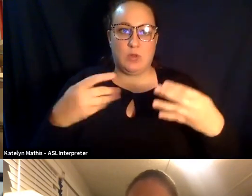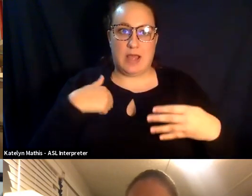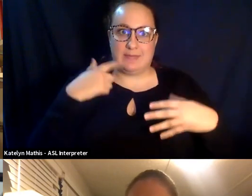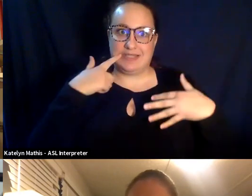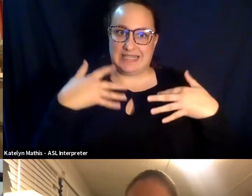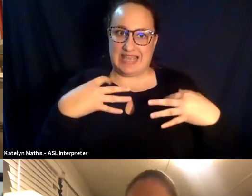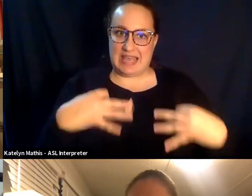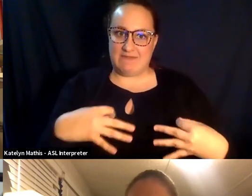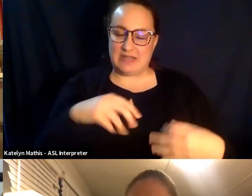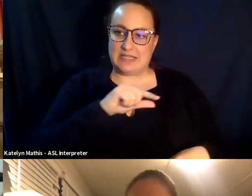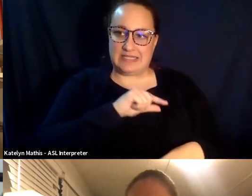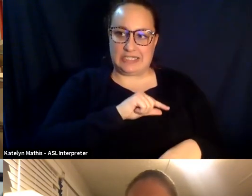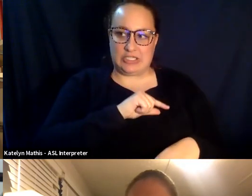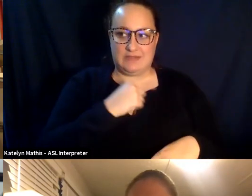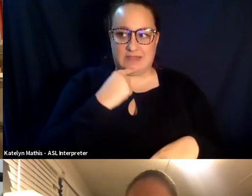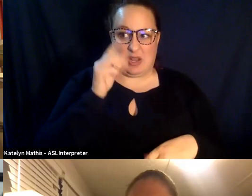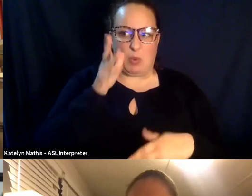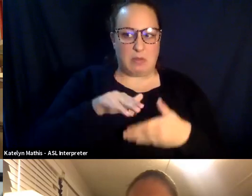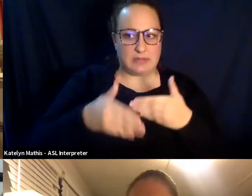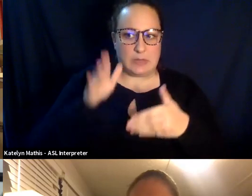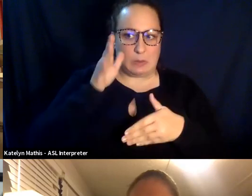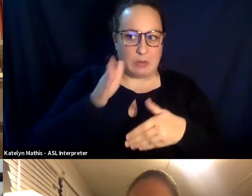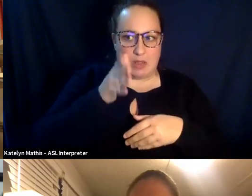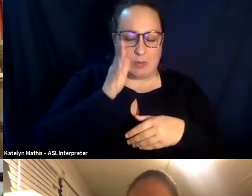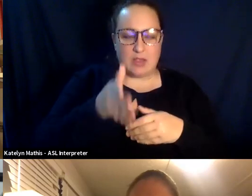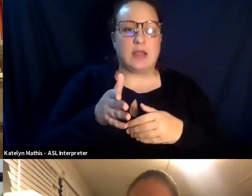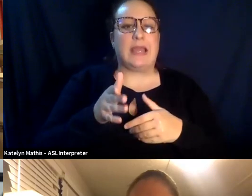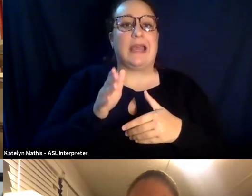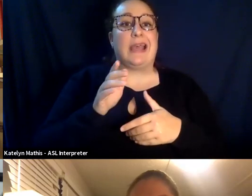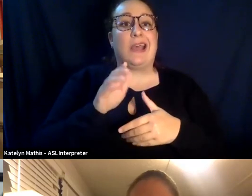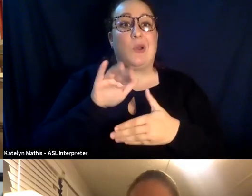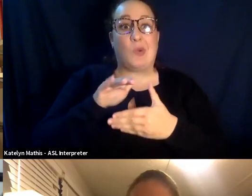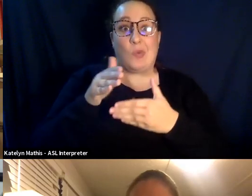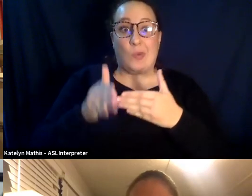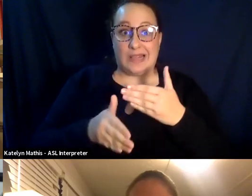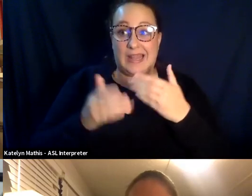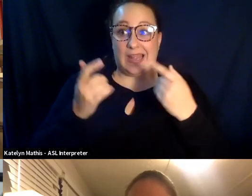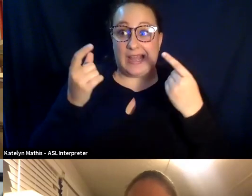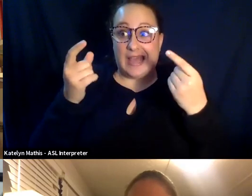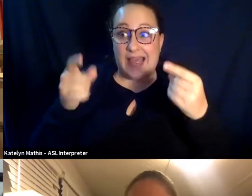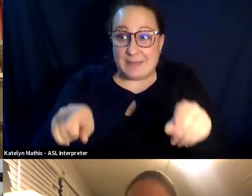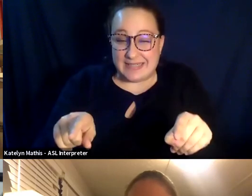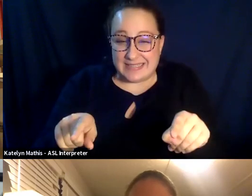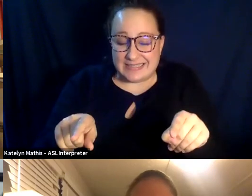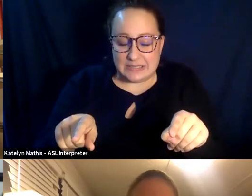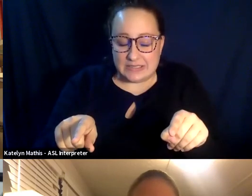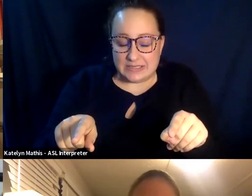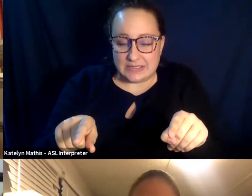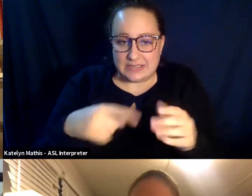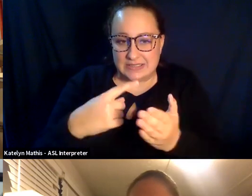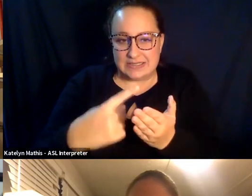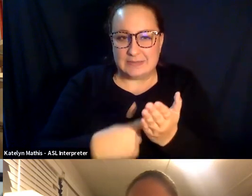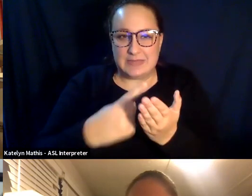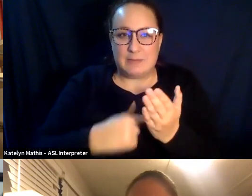of saying, we're going to do that this weekend. And then this weekend comes. Yeah. And sometimes we haven't built it